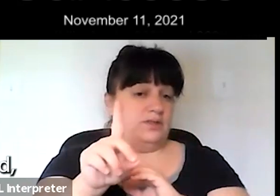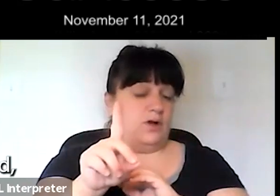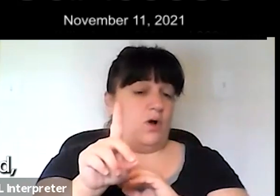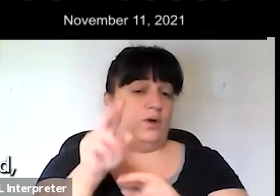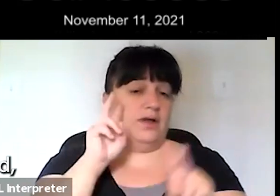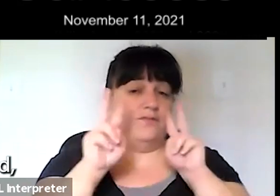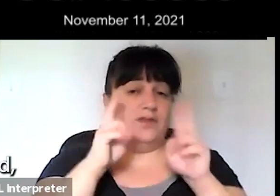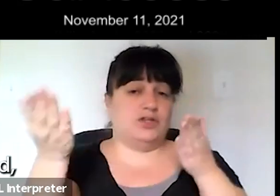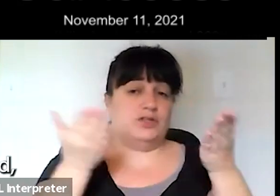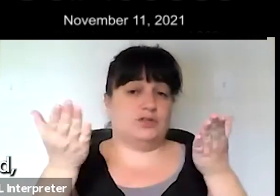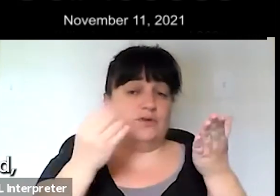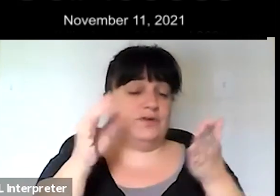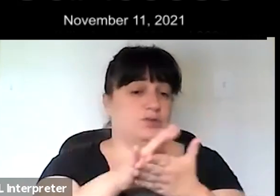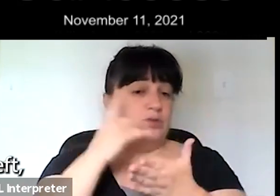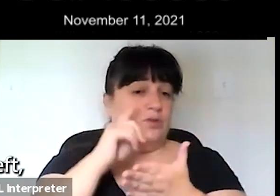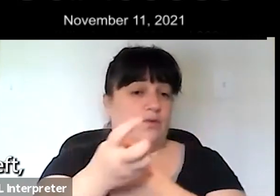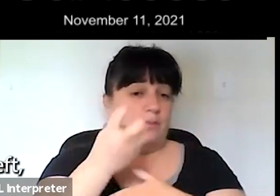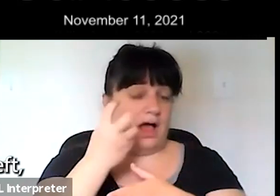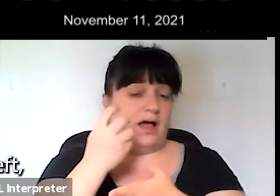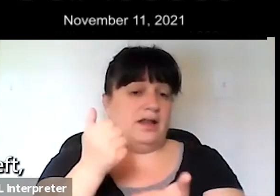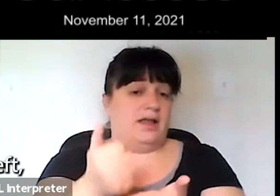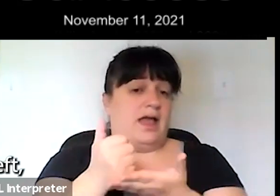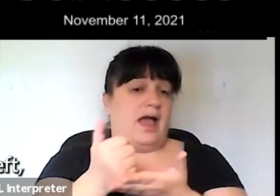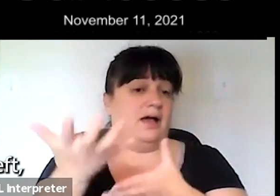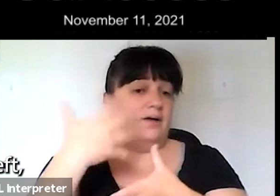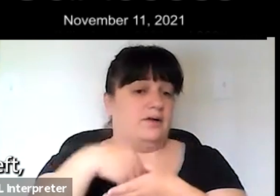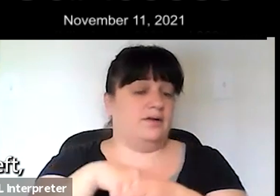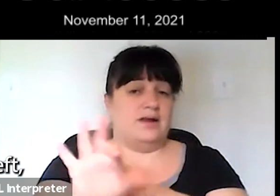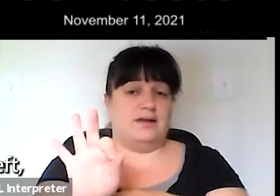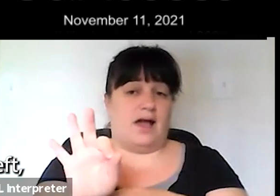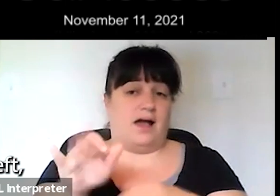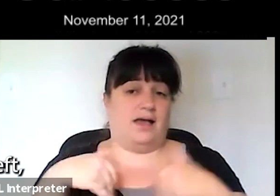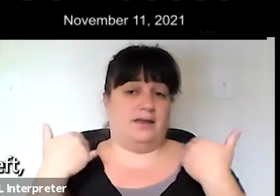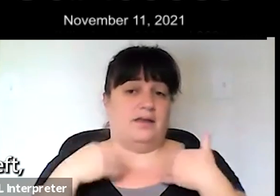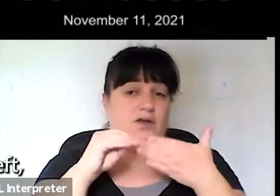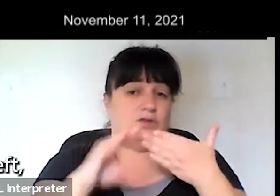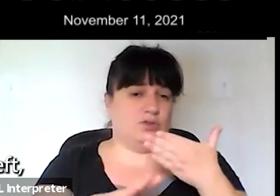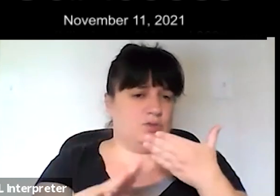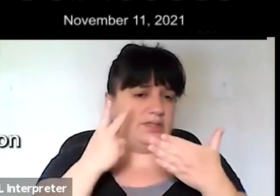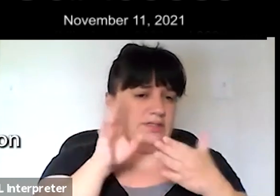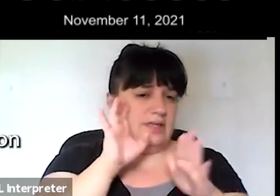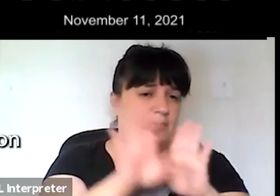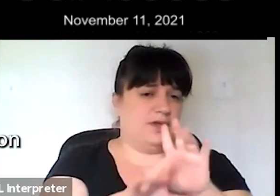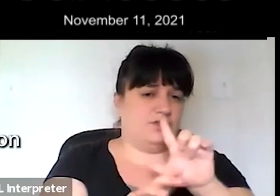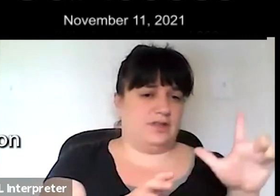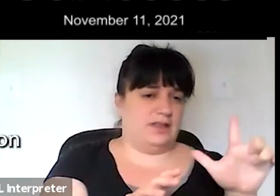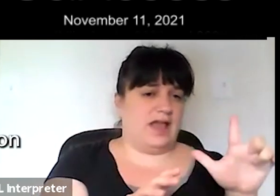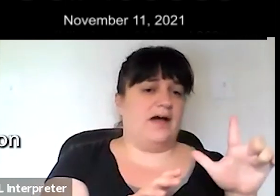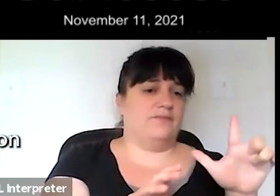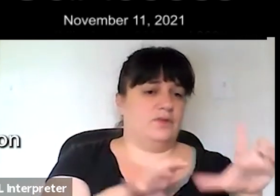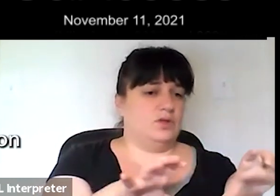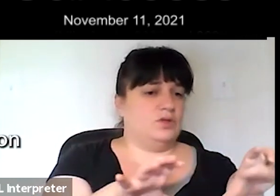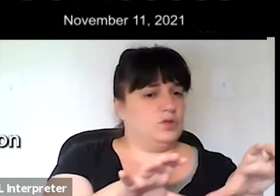Vision Services and School for the Blind, helped us engage 9 young students in the picture on the left, and they're doing a